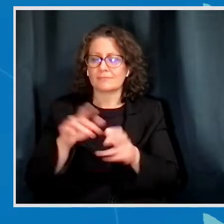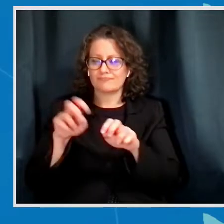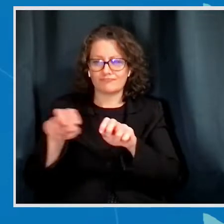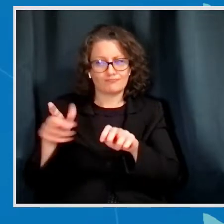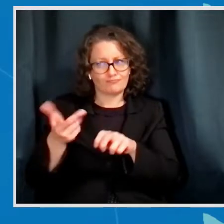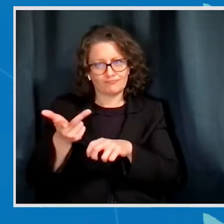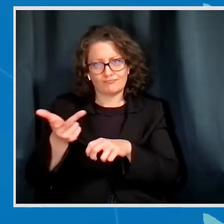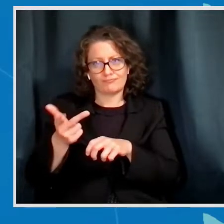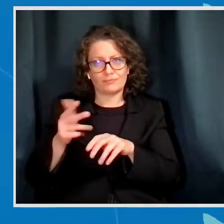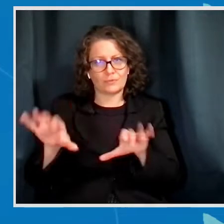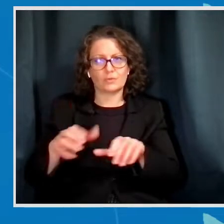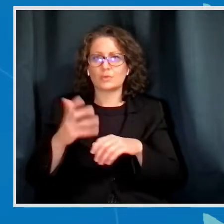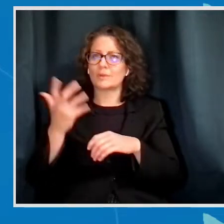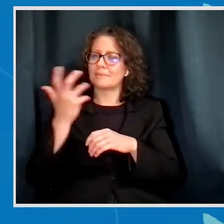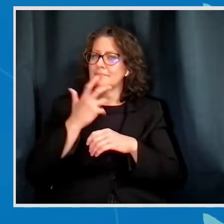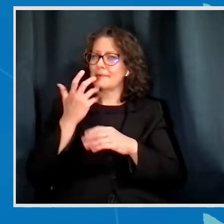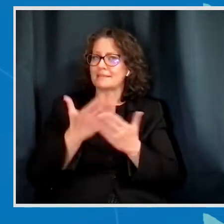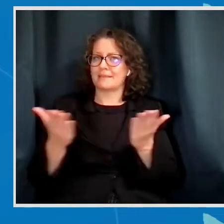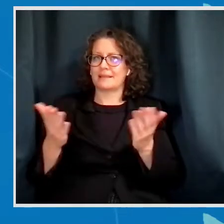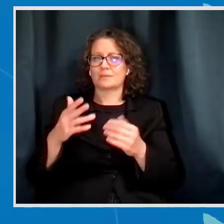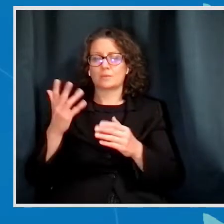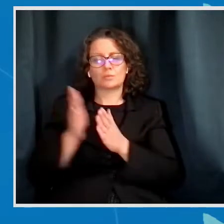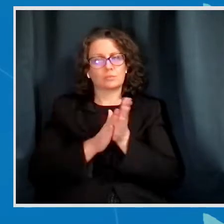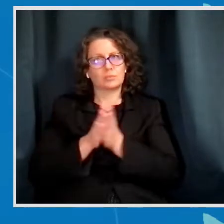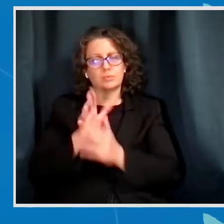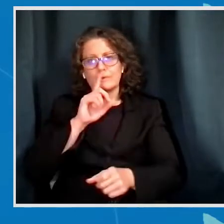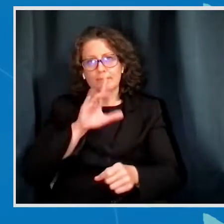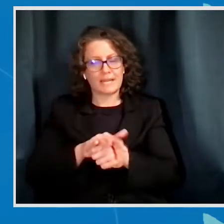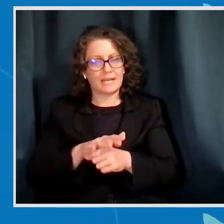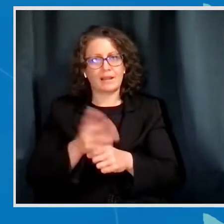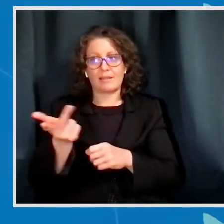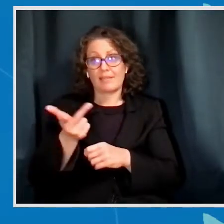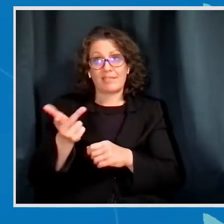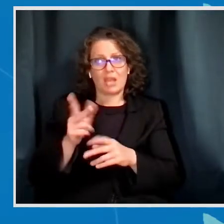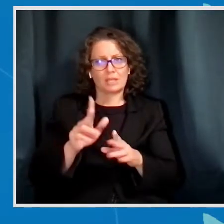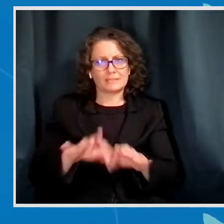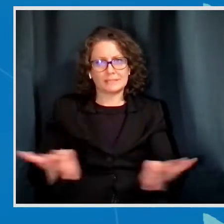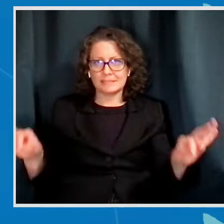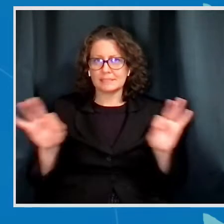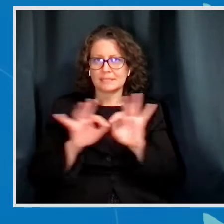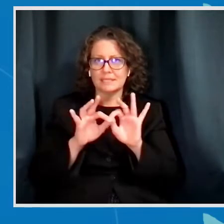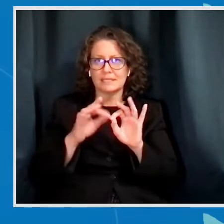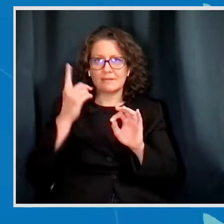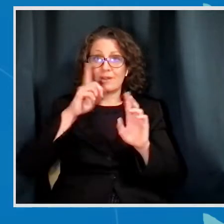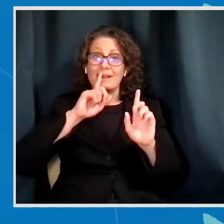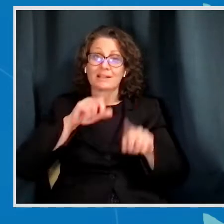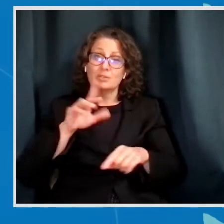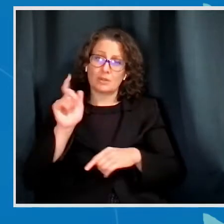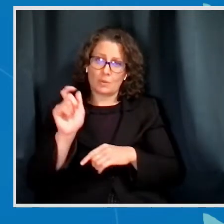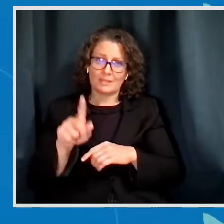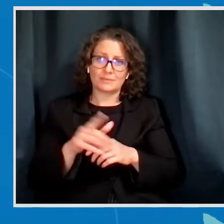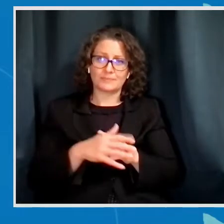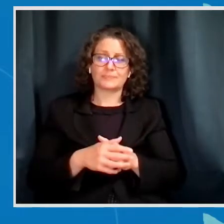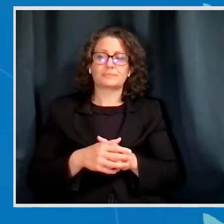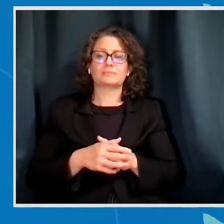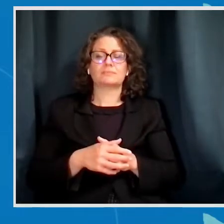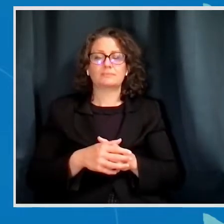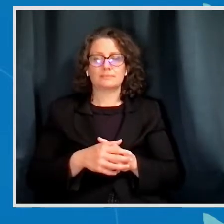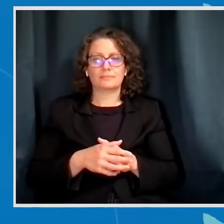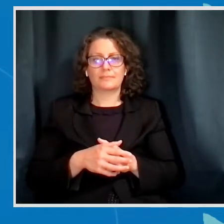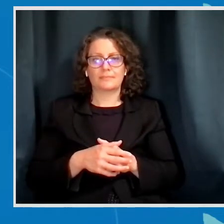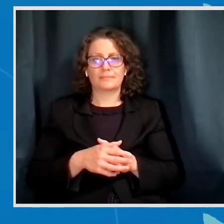They are so committed. And they are a key to this answer to the question. From the